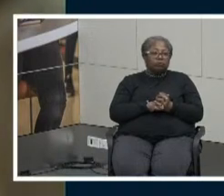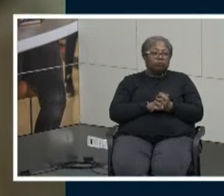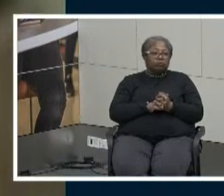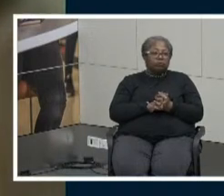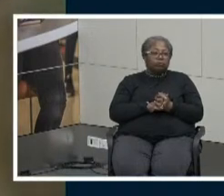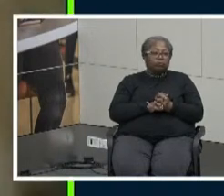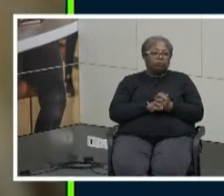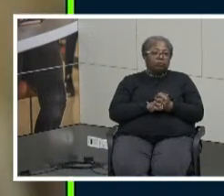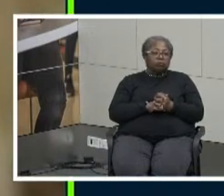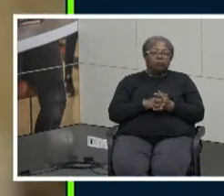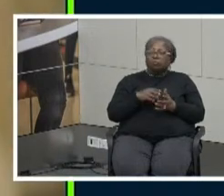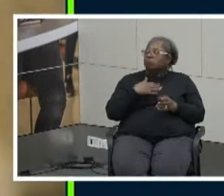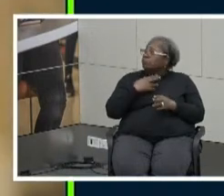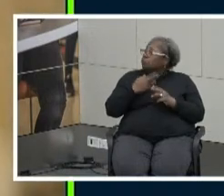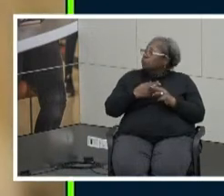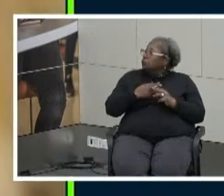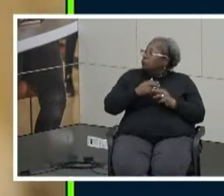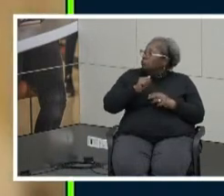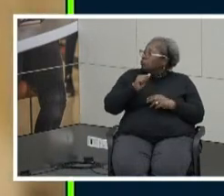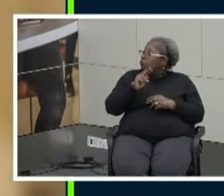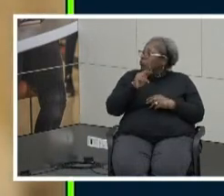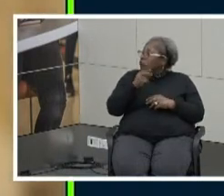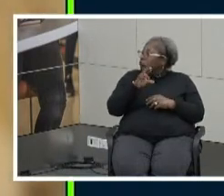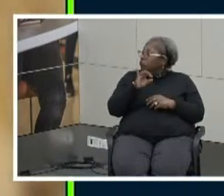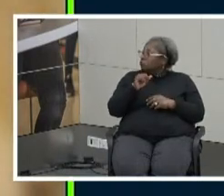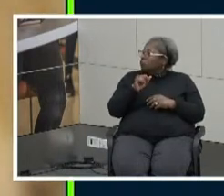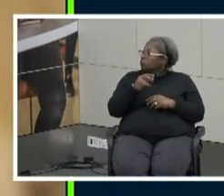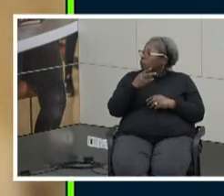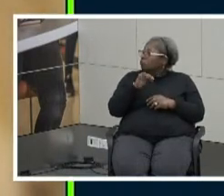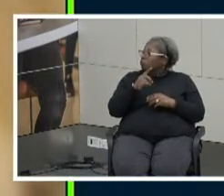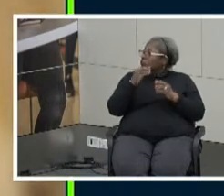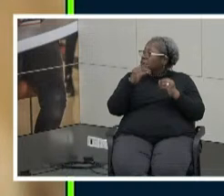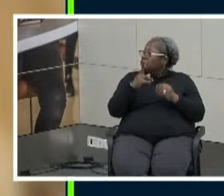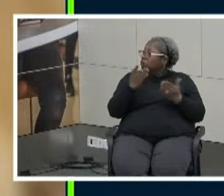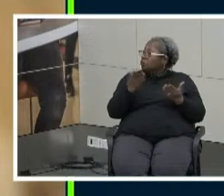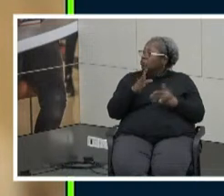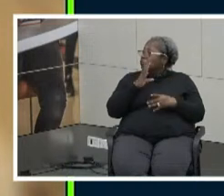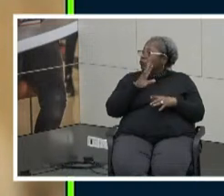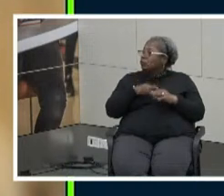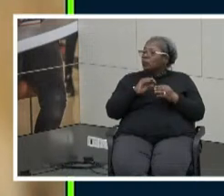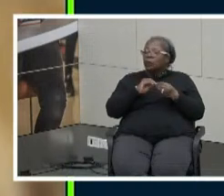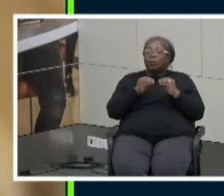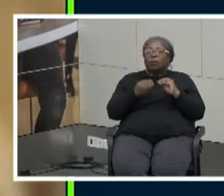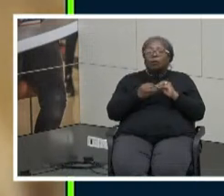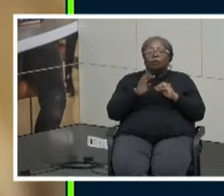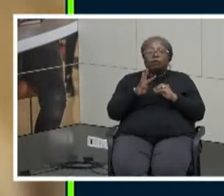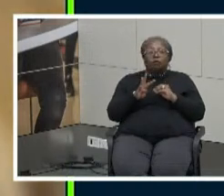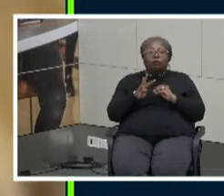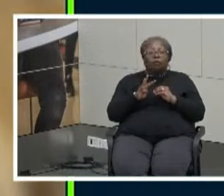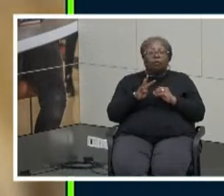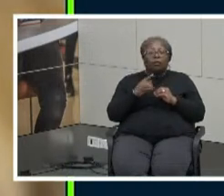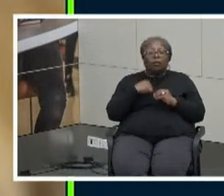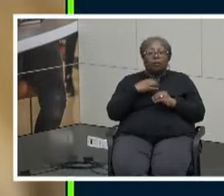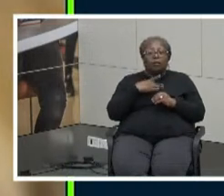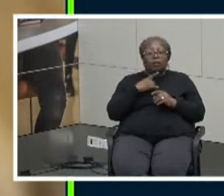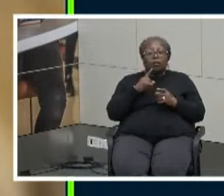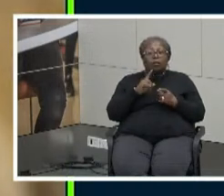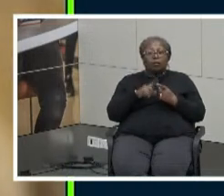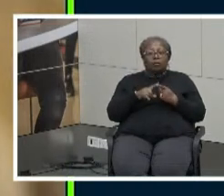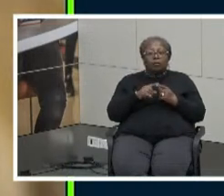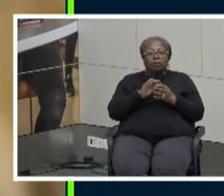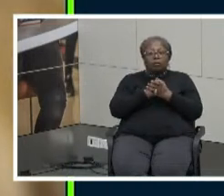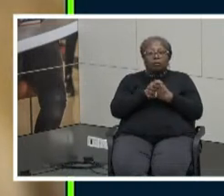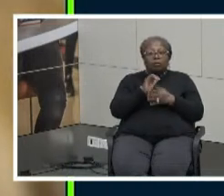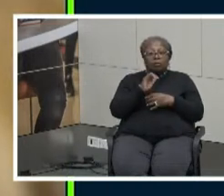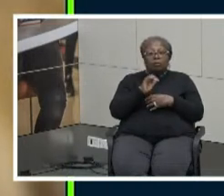begin hi my name is Andrea nagri I'm an HISD teacher here to speak on agenda item four I'd like to congratulate the